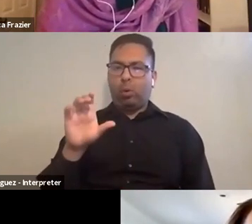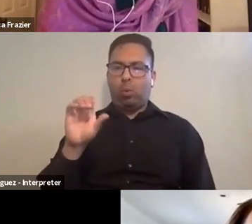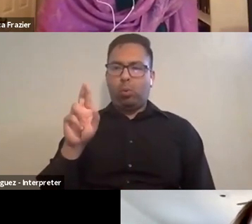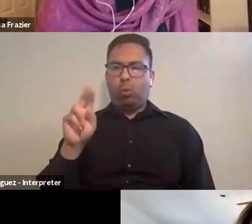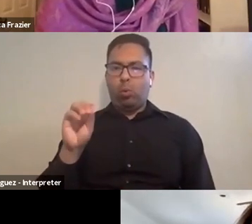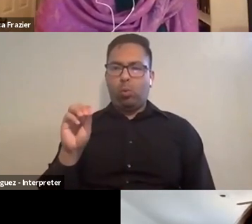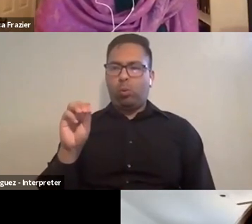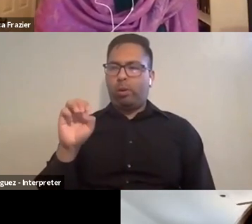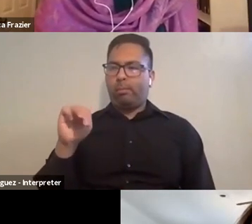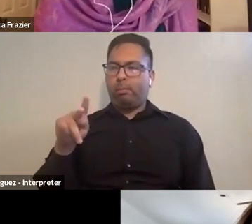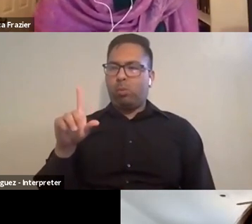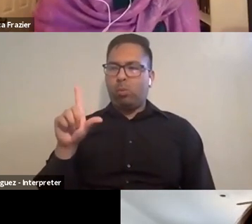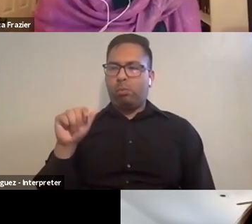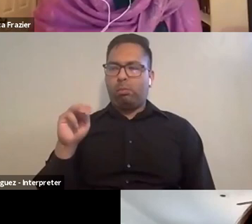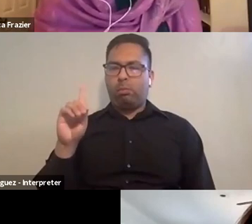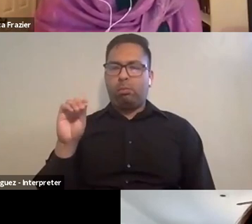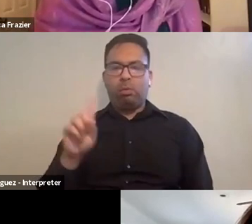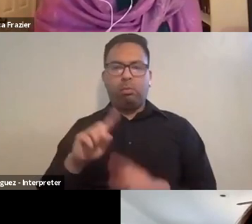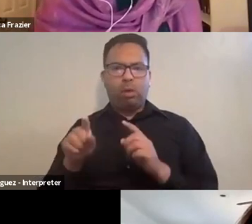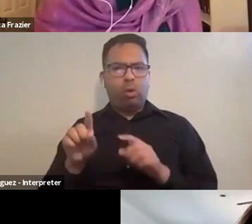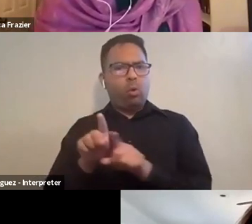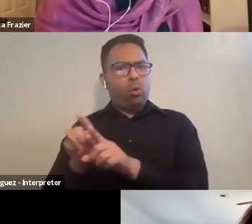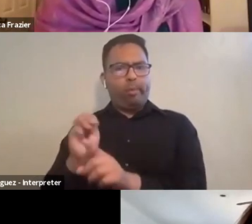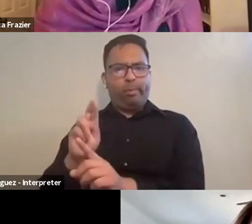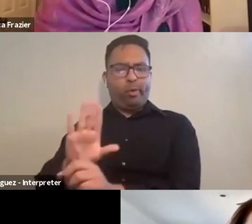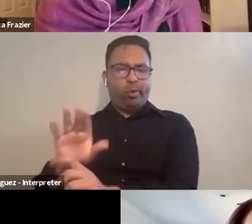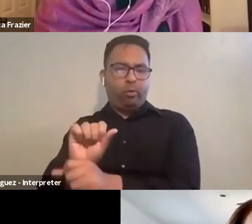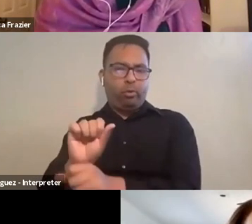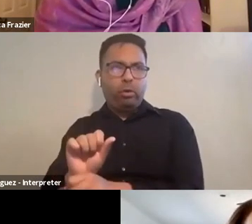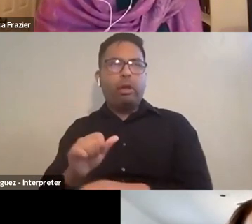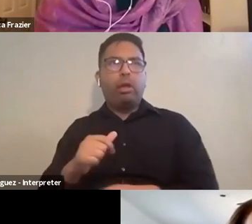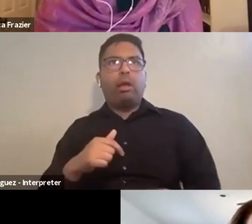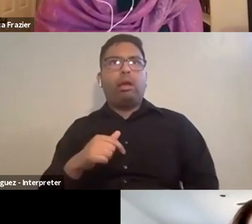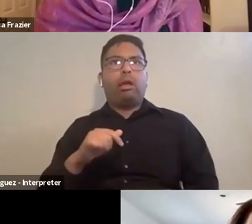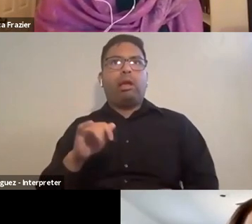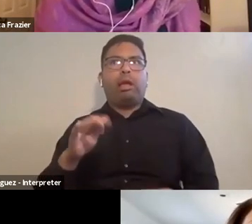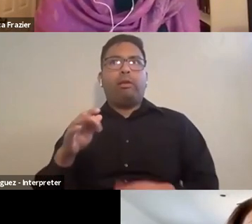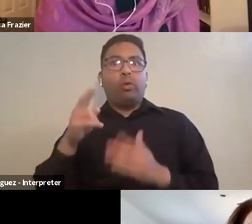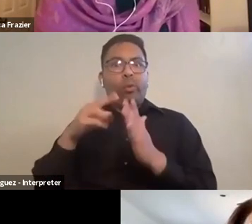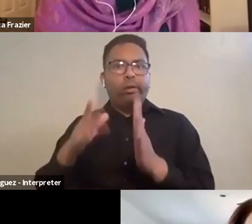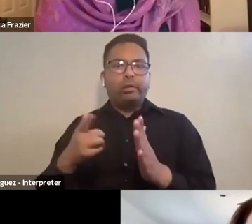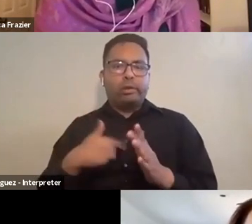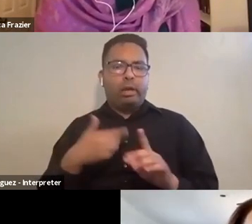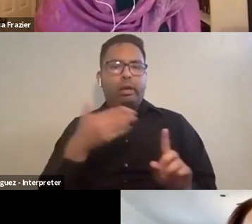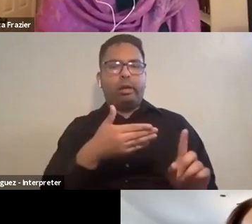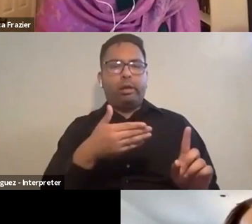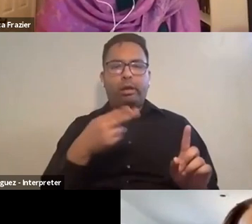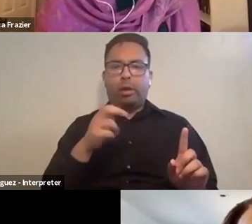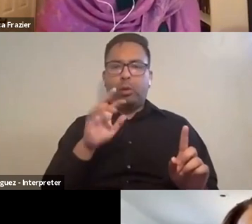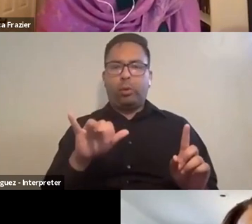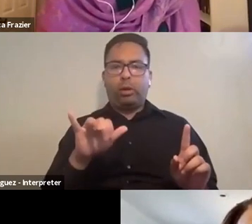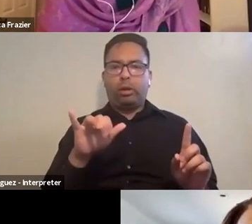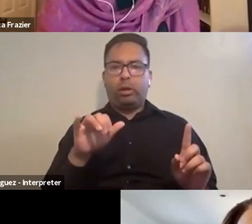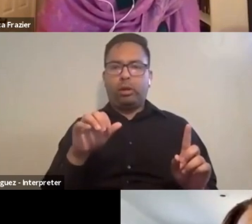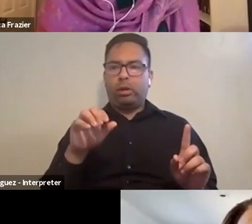Margaret's work. But I would point readers to Harris Feinsod and his scholarship and the